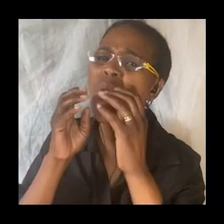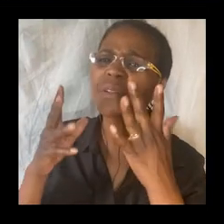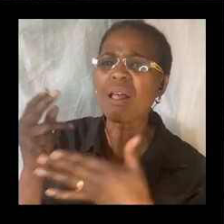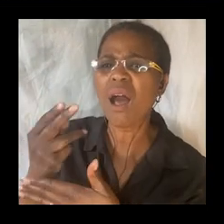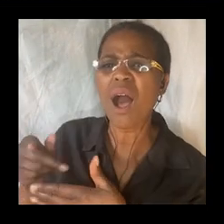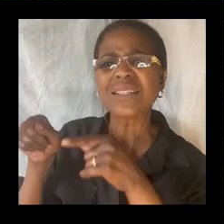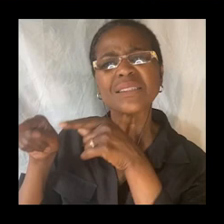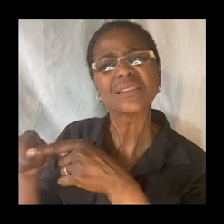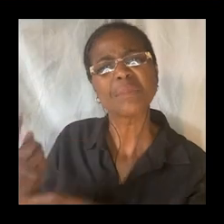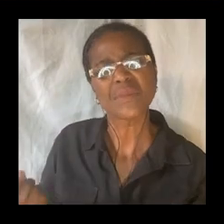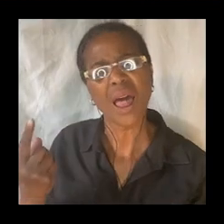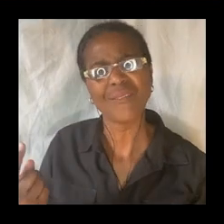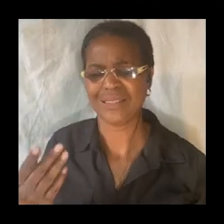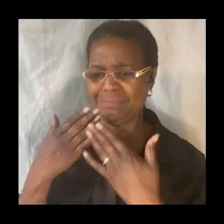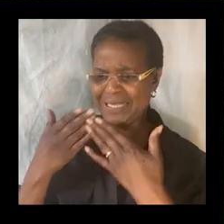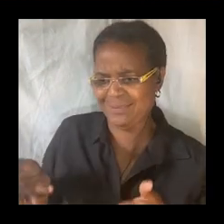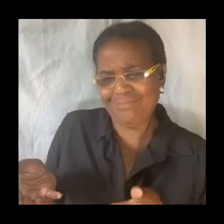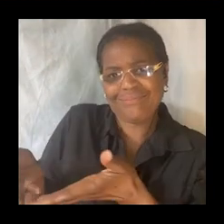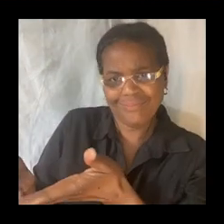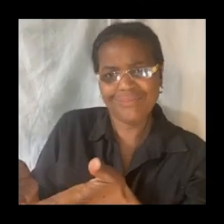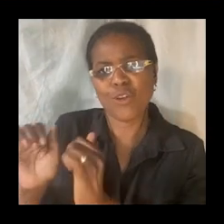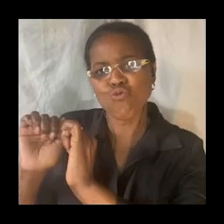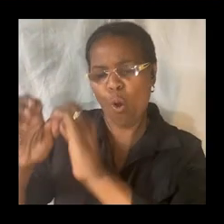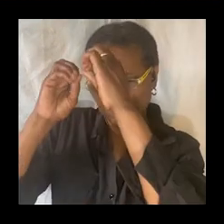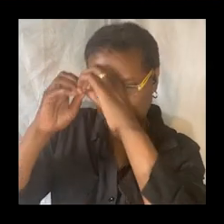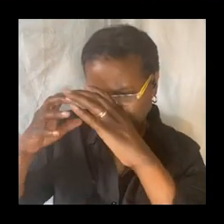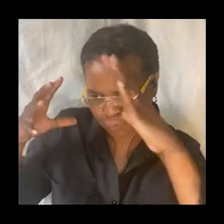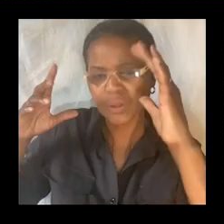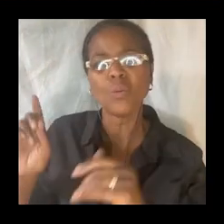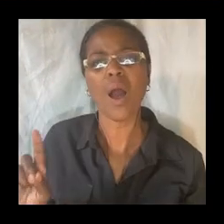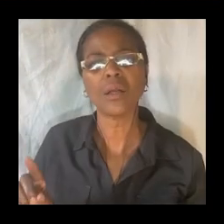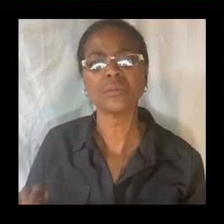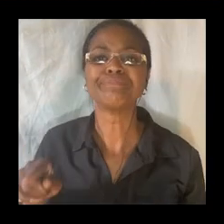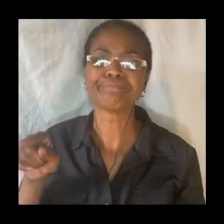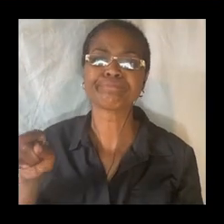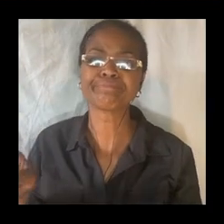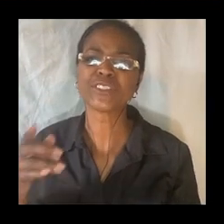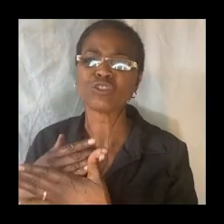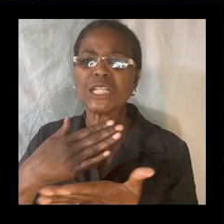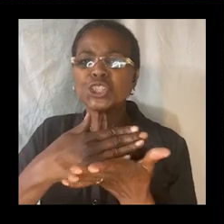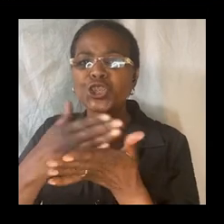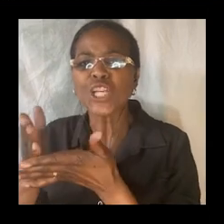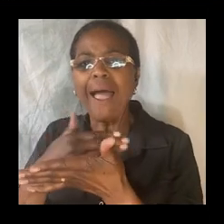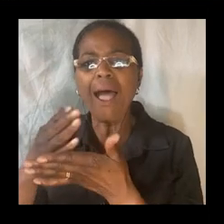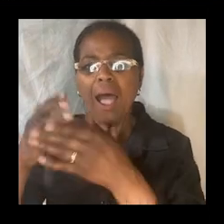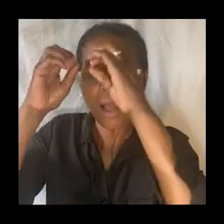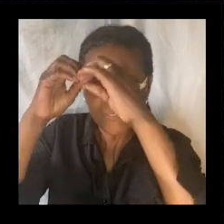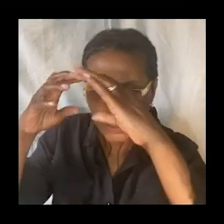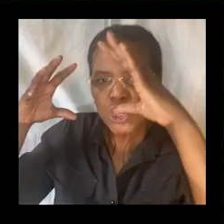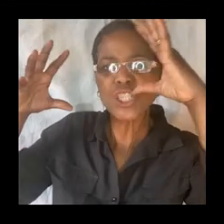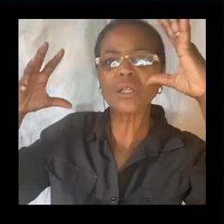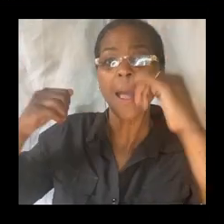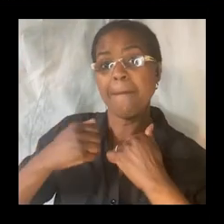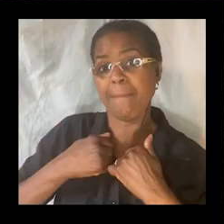artist, you have to allow them the space to bring their own vision. And I think a good illustrated book is a sharing of visions. So, you know,